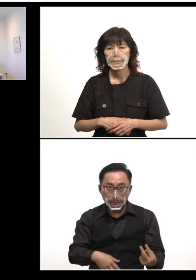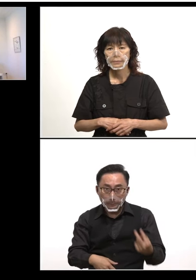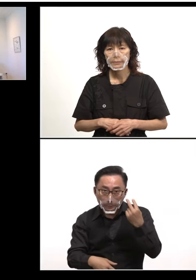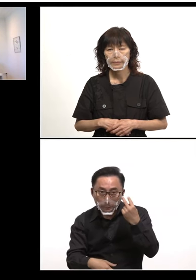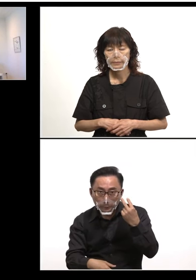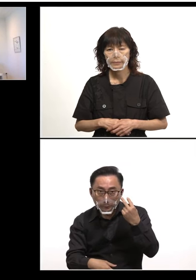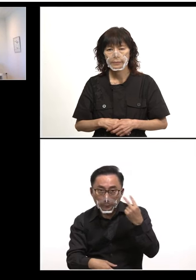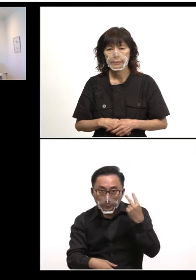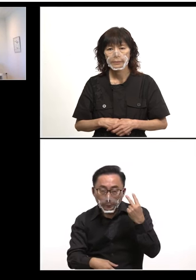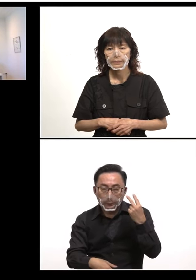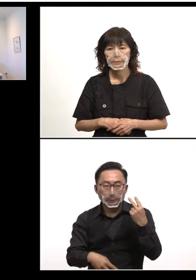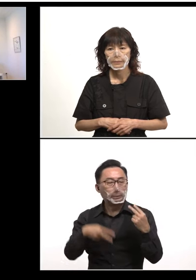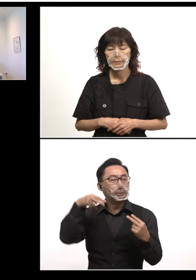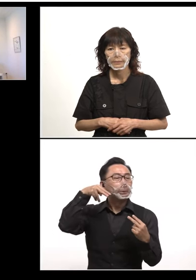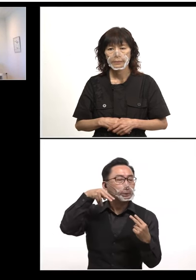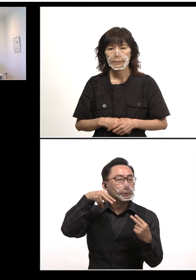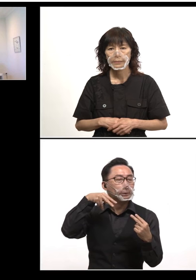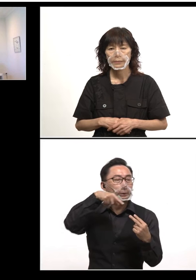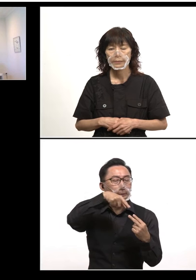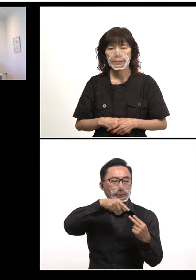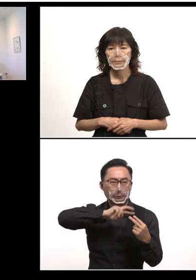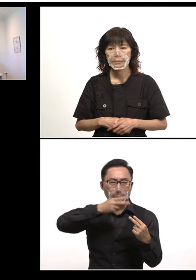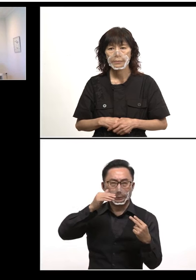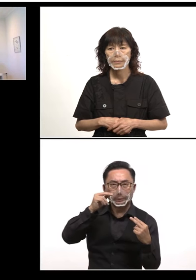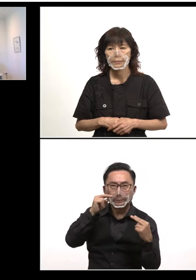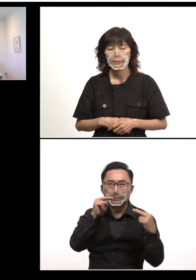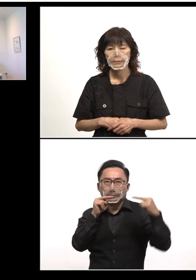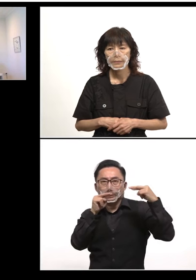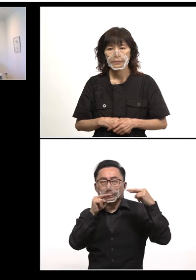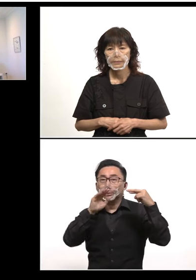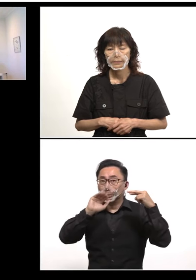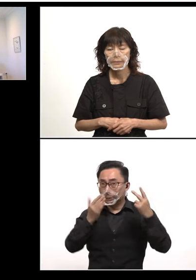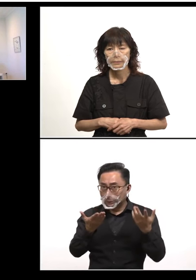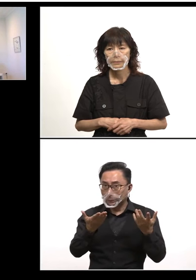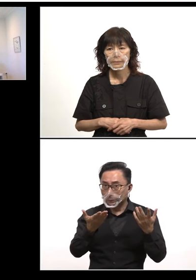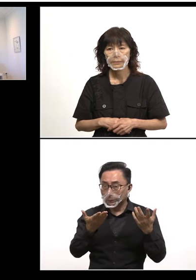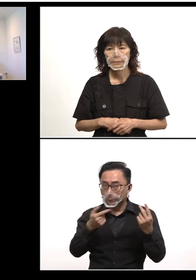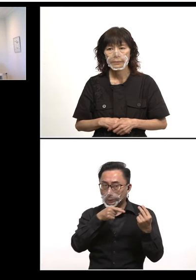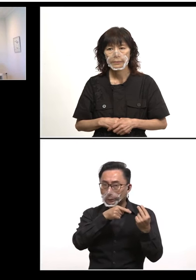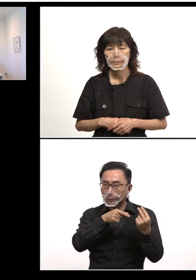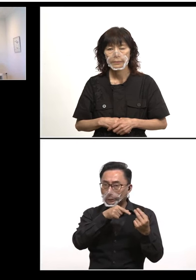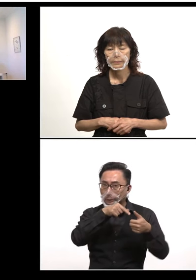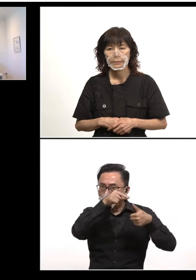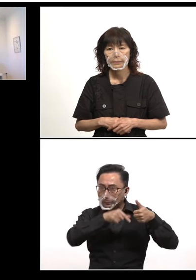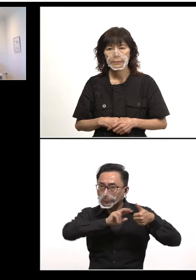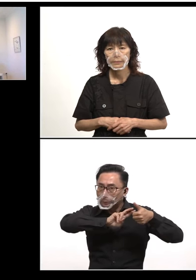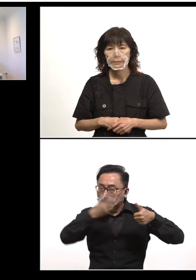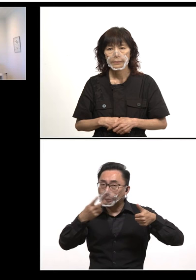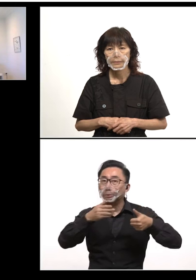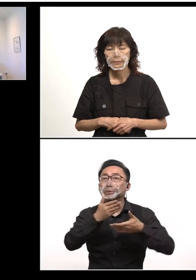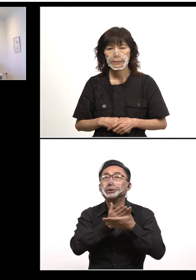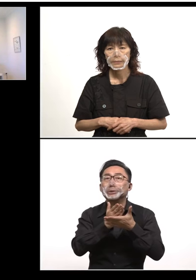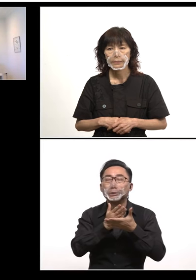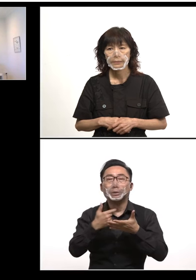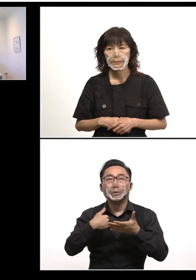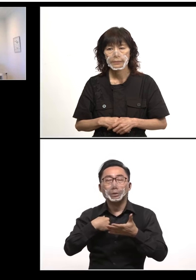a lot of, I think, the hope, at least in changing a little bit of the culture of I guess